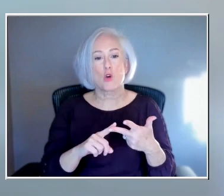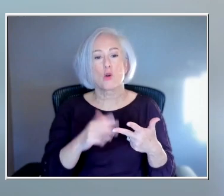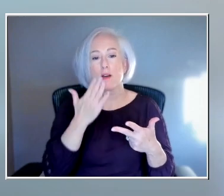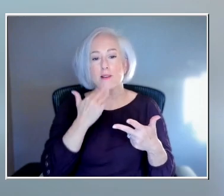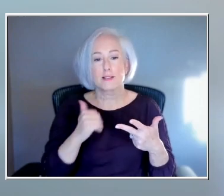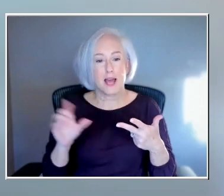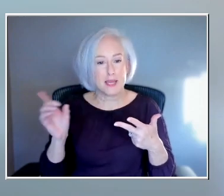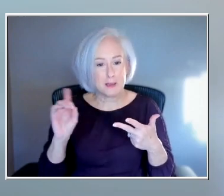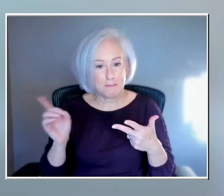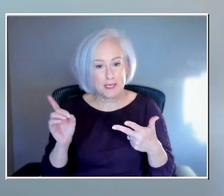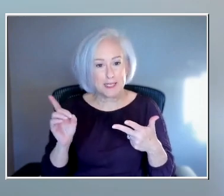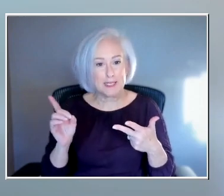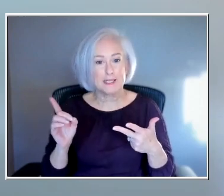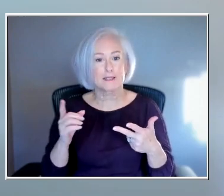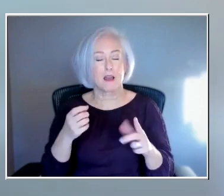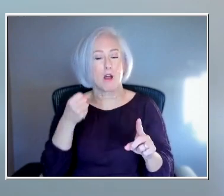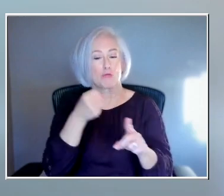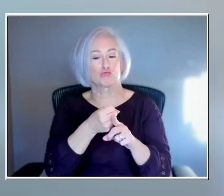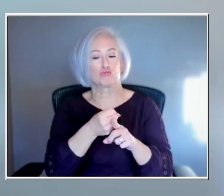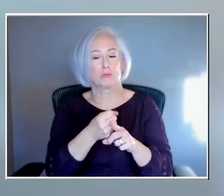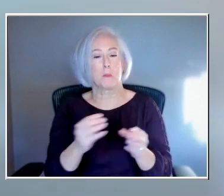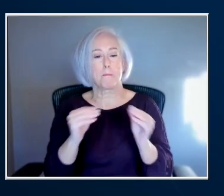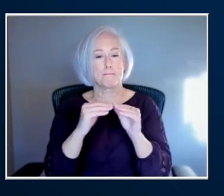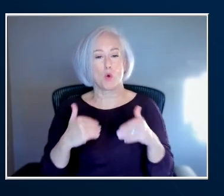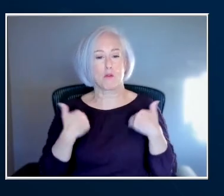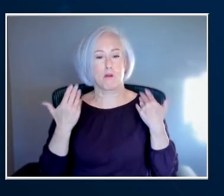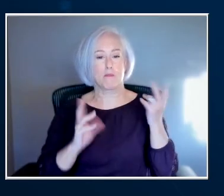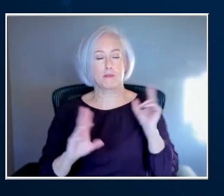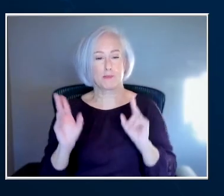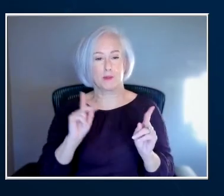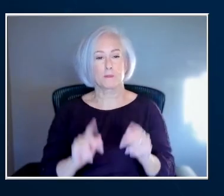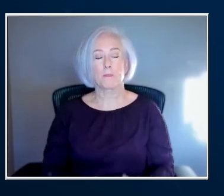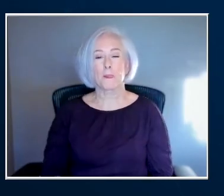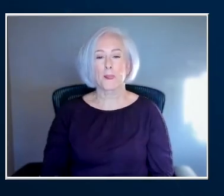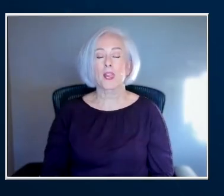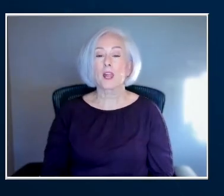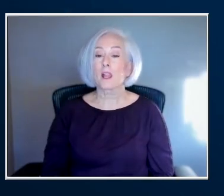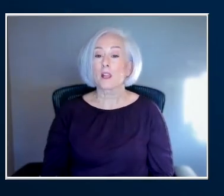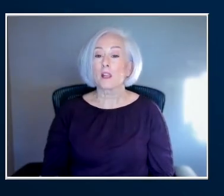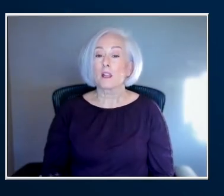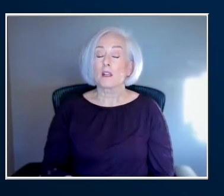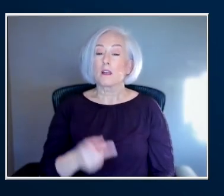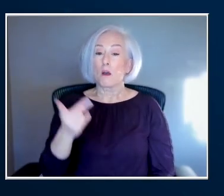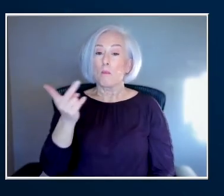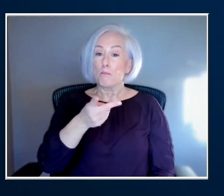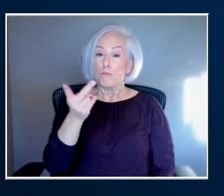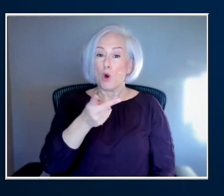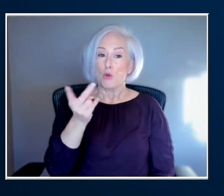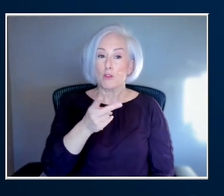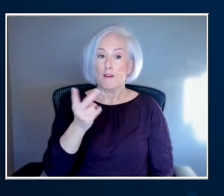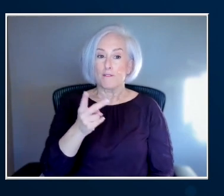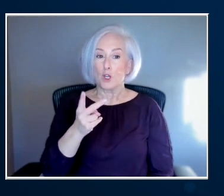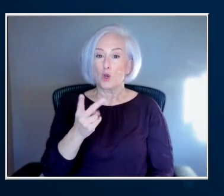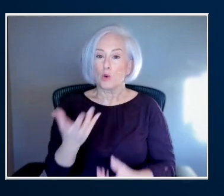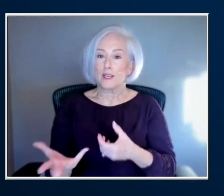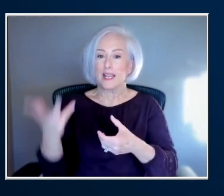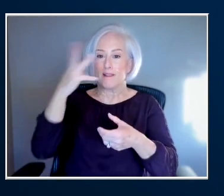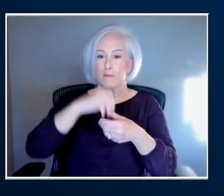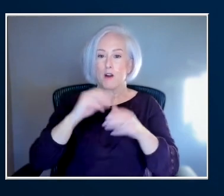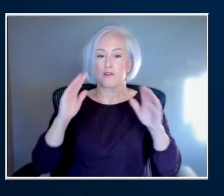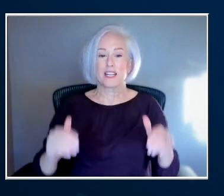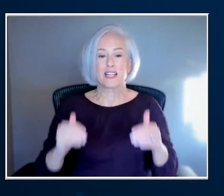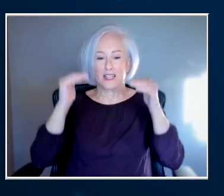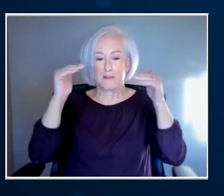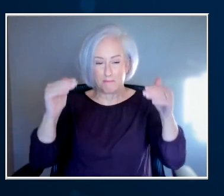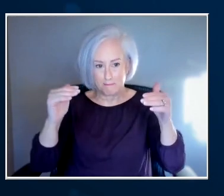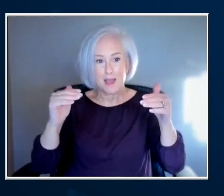occur much younger. So both of you doctors are part of the Advanced Comprehensive Stroke Center here at the health system. Dr. Van